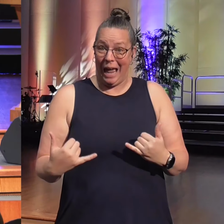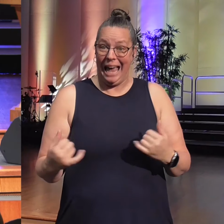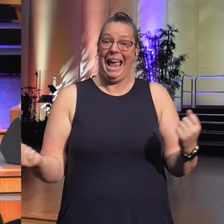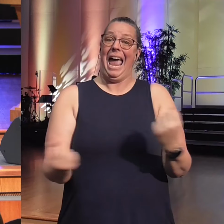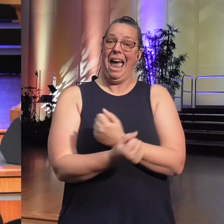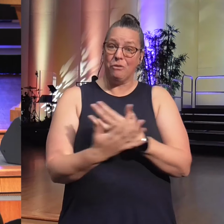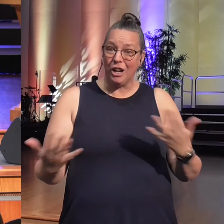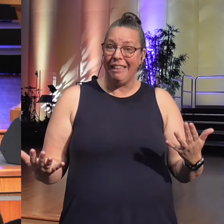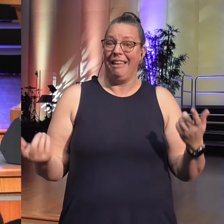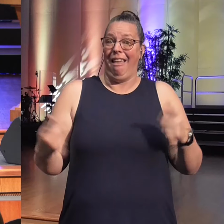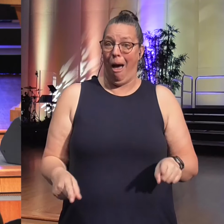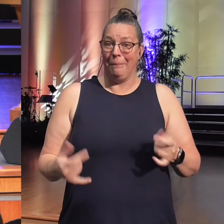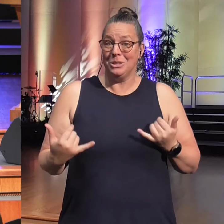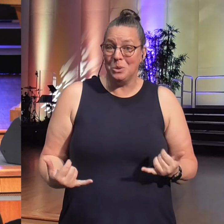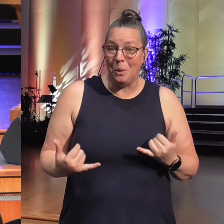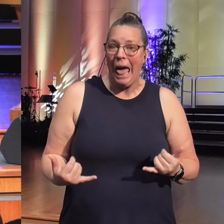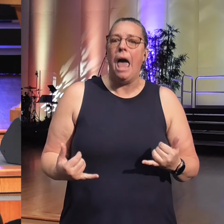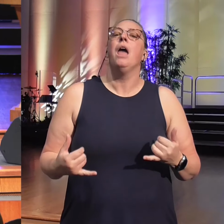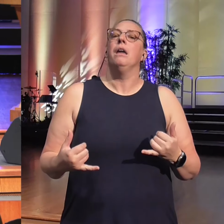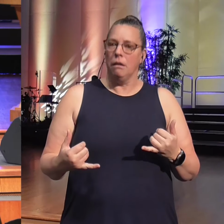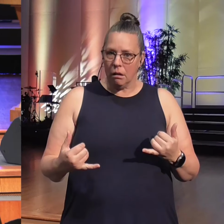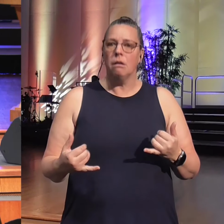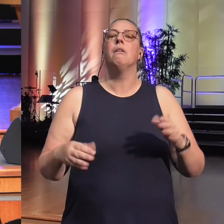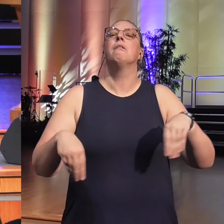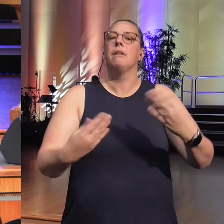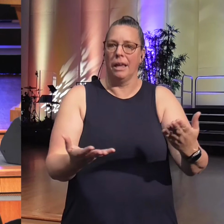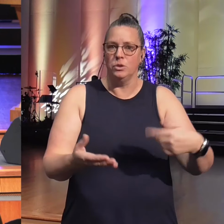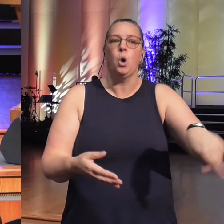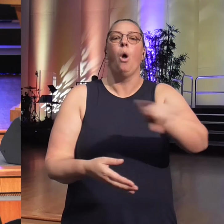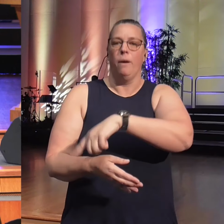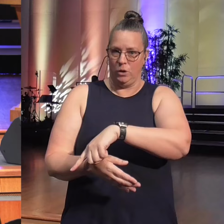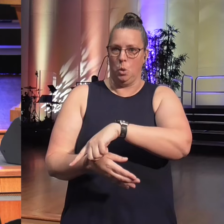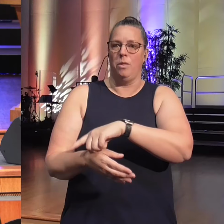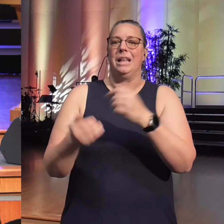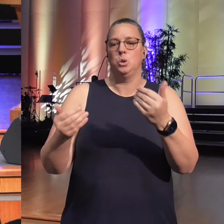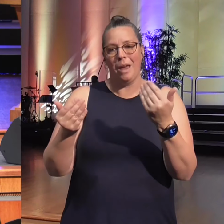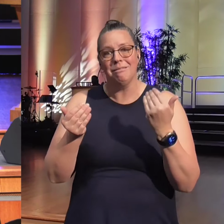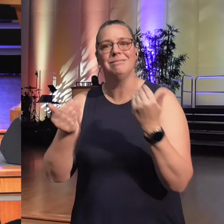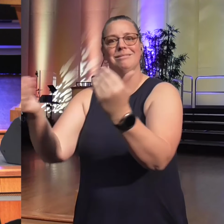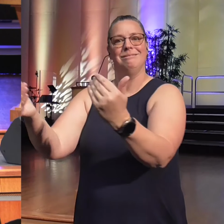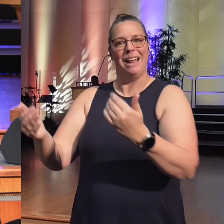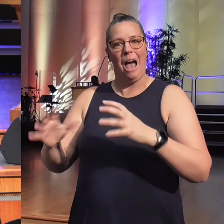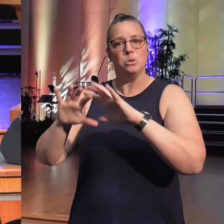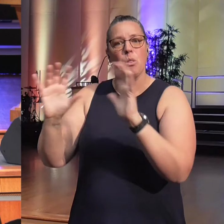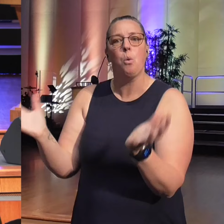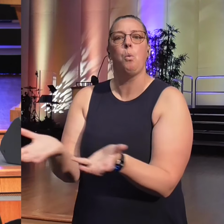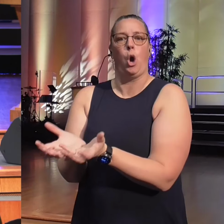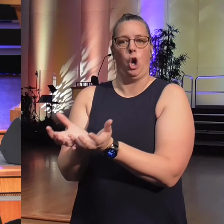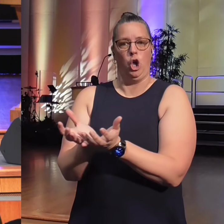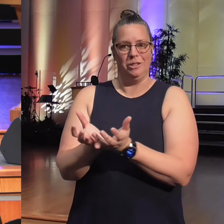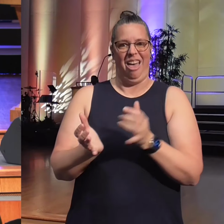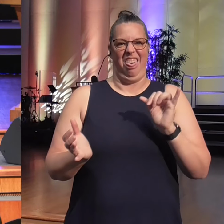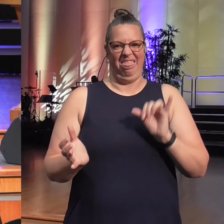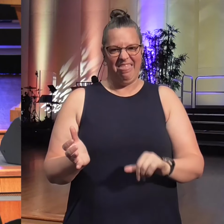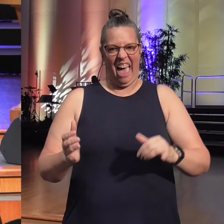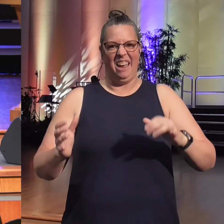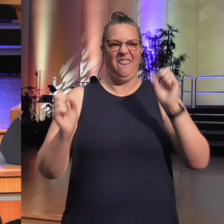in our service does that for each one of us, so that we go forth into our world living that vision of who we are,